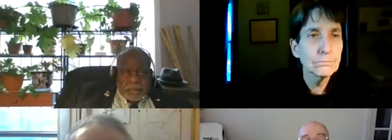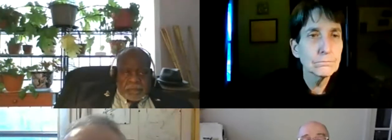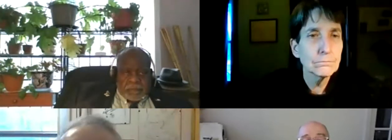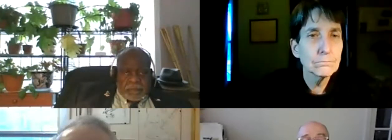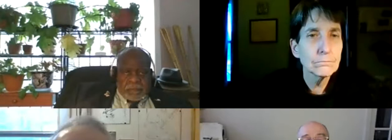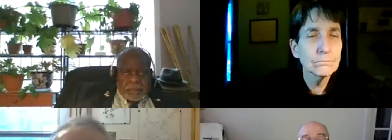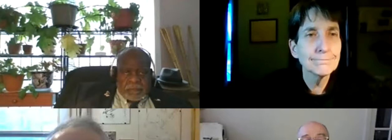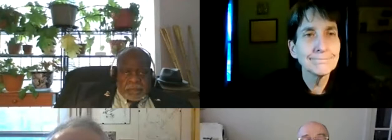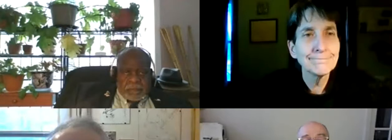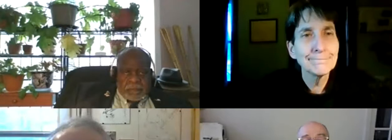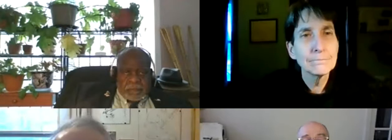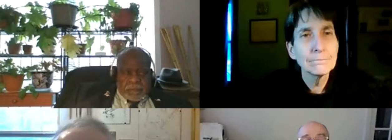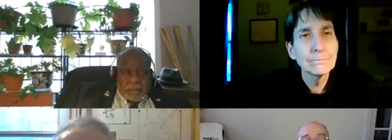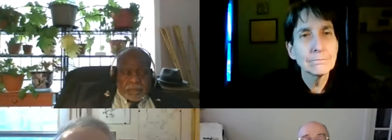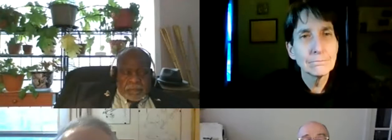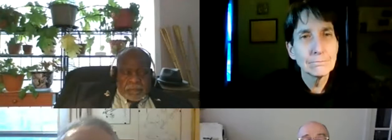I do, and I also note that